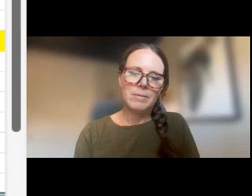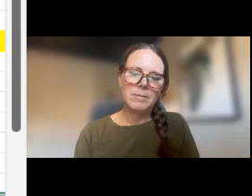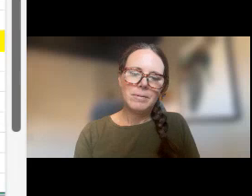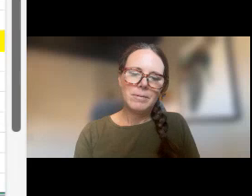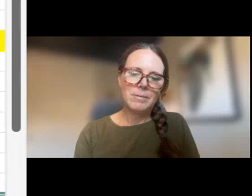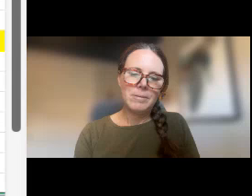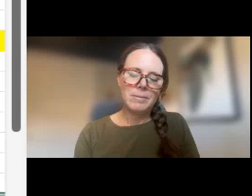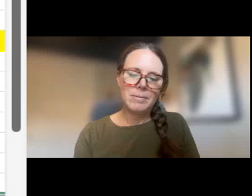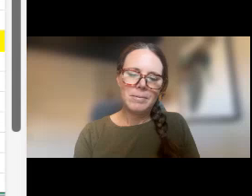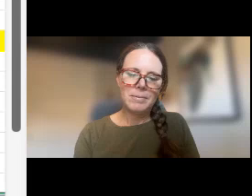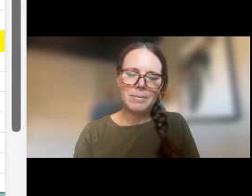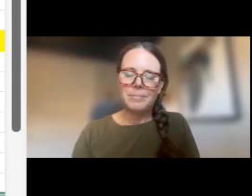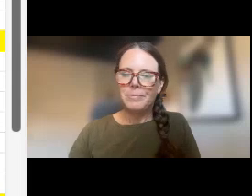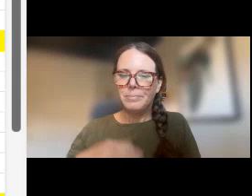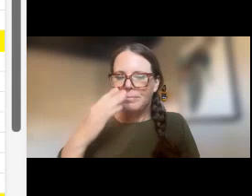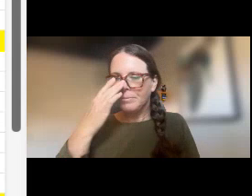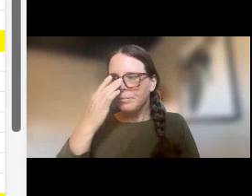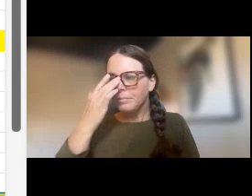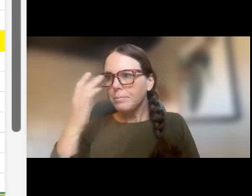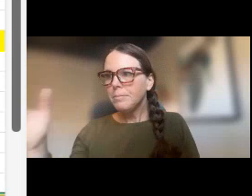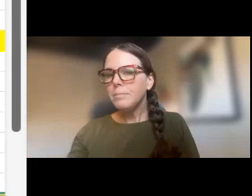Okay, let me.